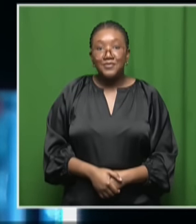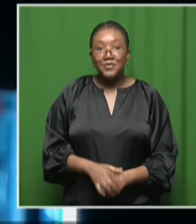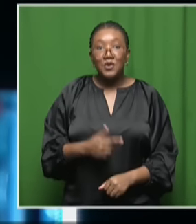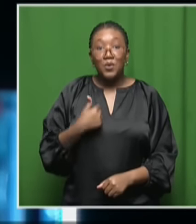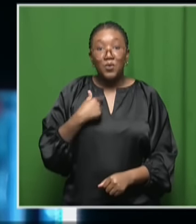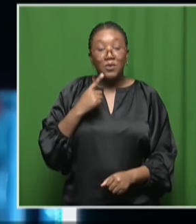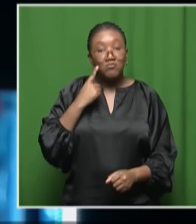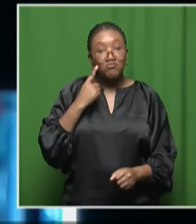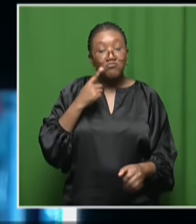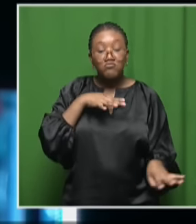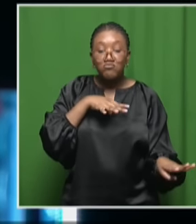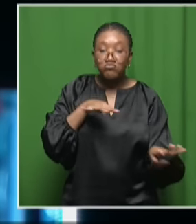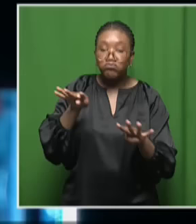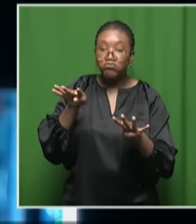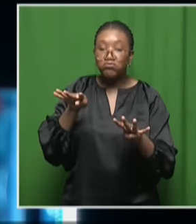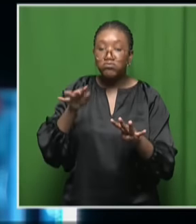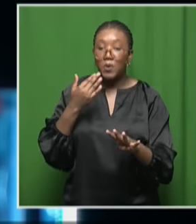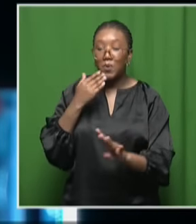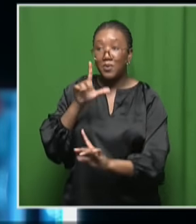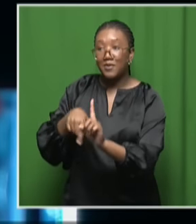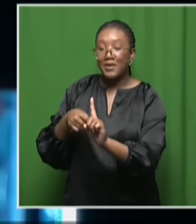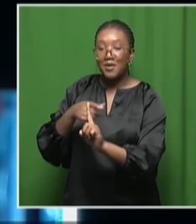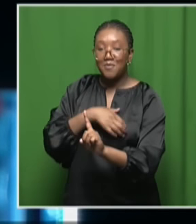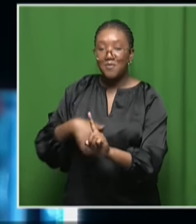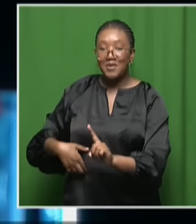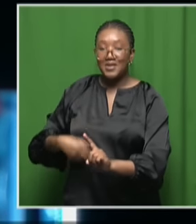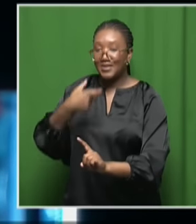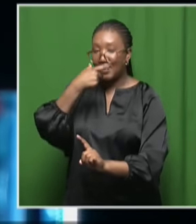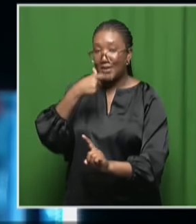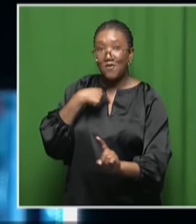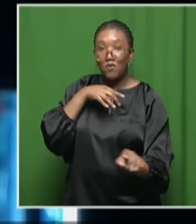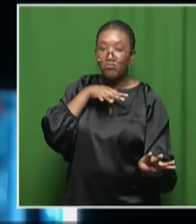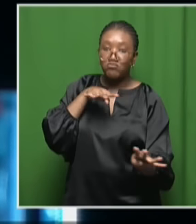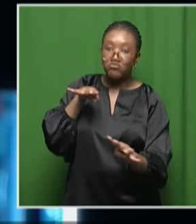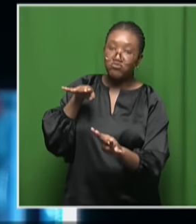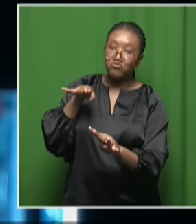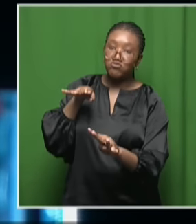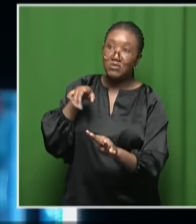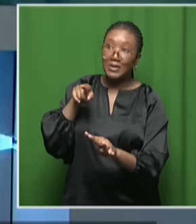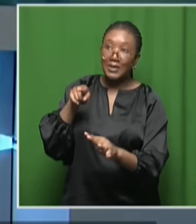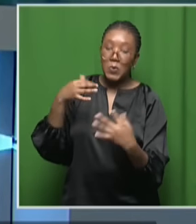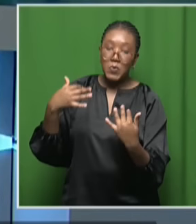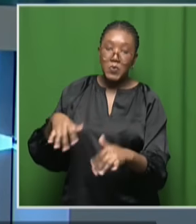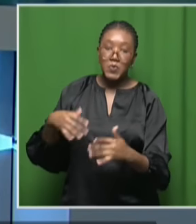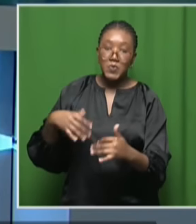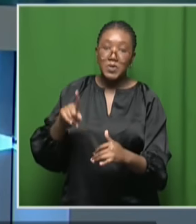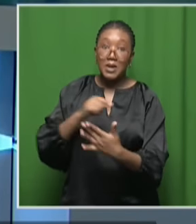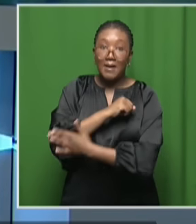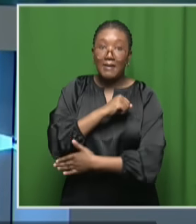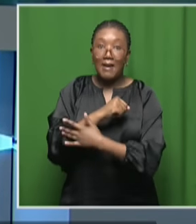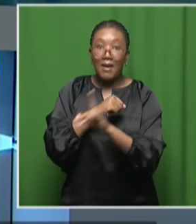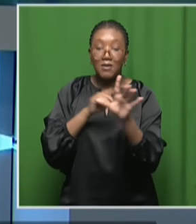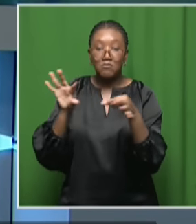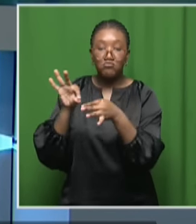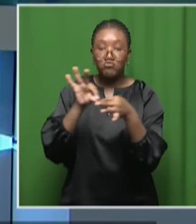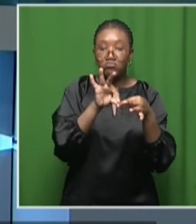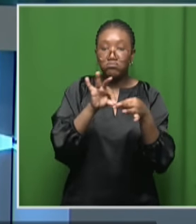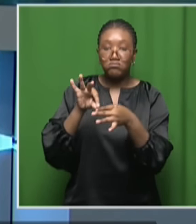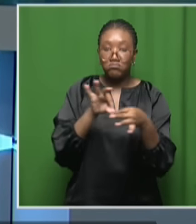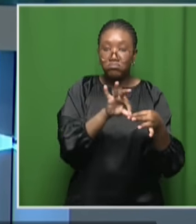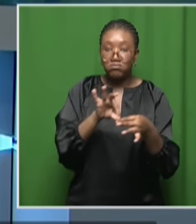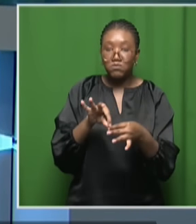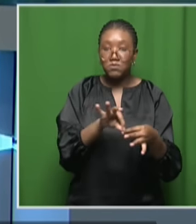Ramaposa himself and how he's been able to align himself with very powerful nations and leaders.